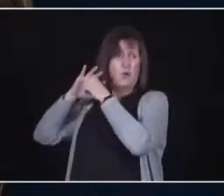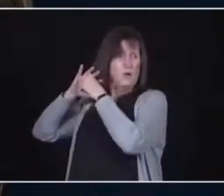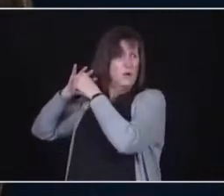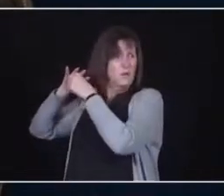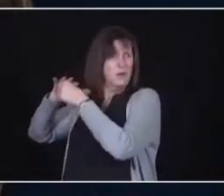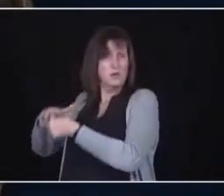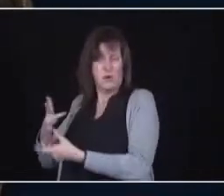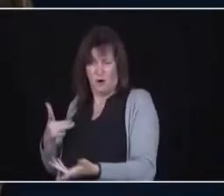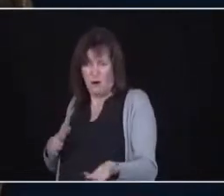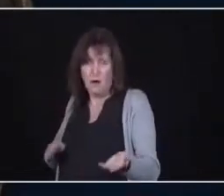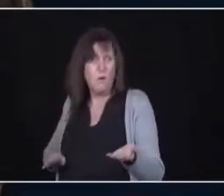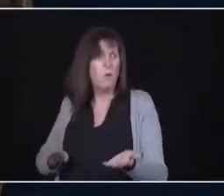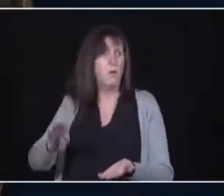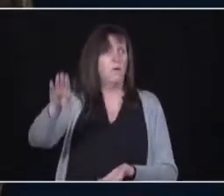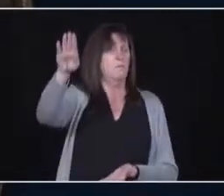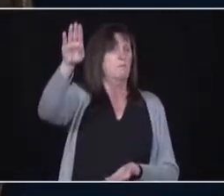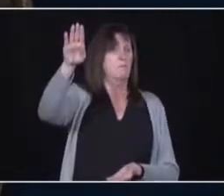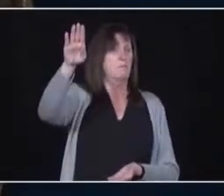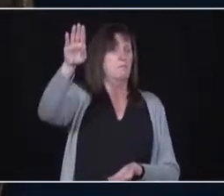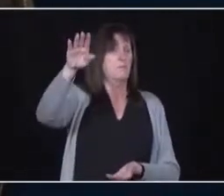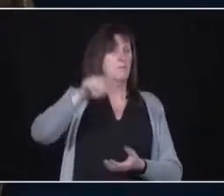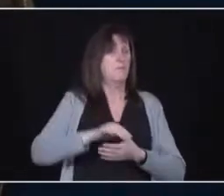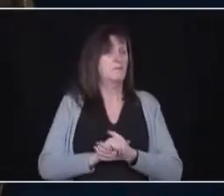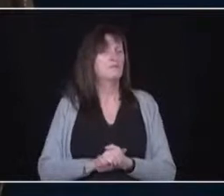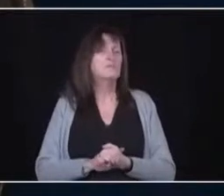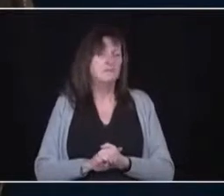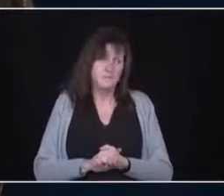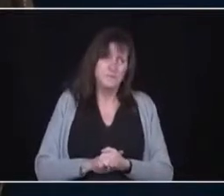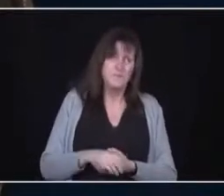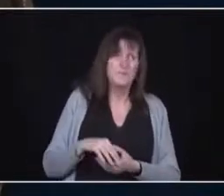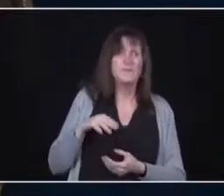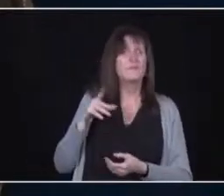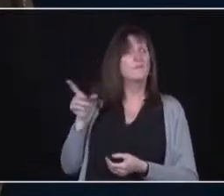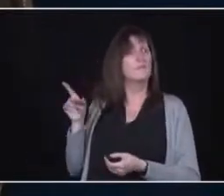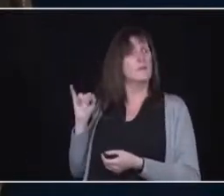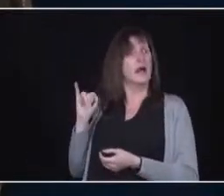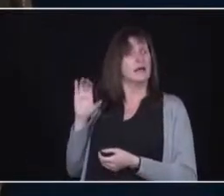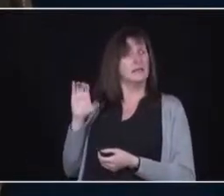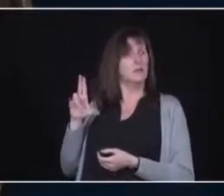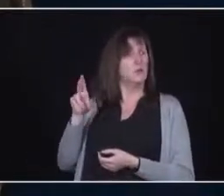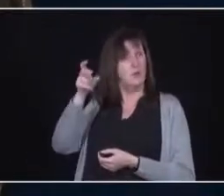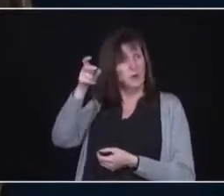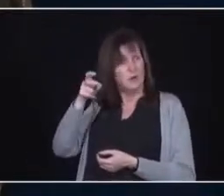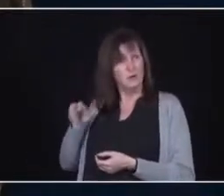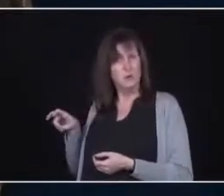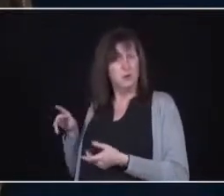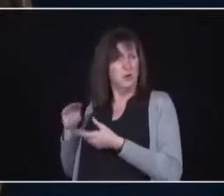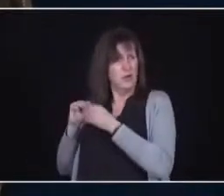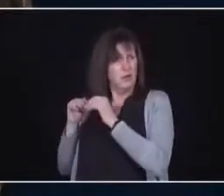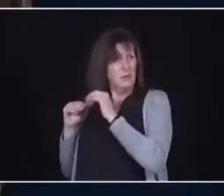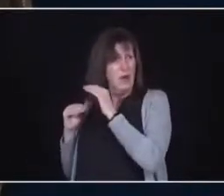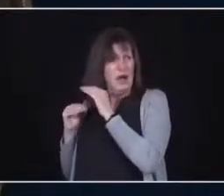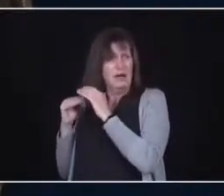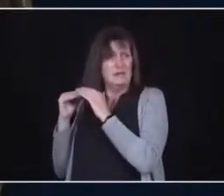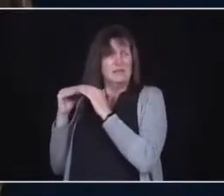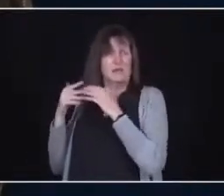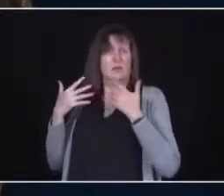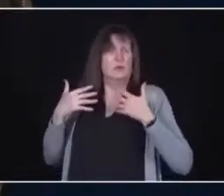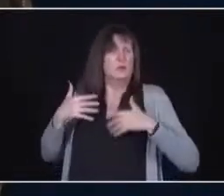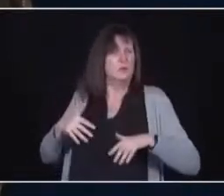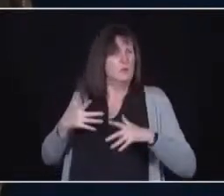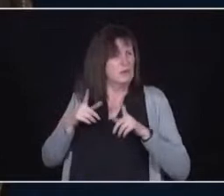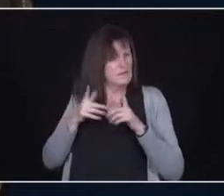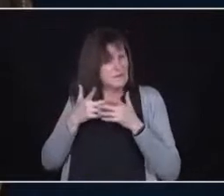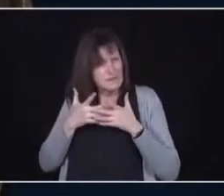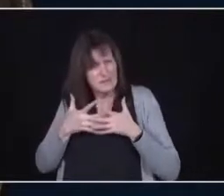in hospitalization and intensive care unit capacities, it is essential that people respect the